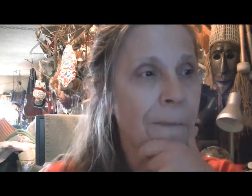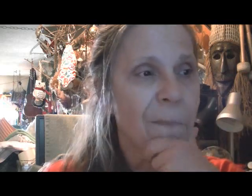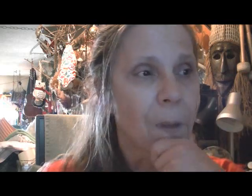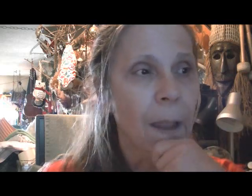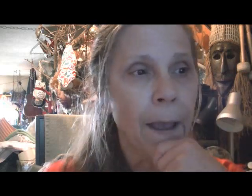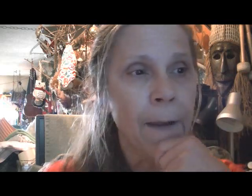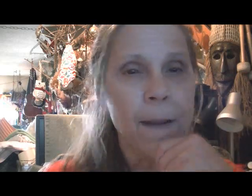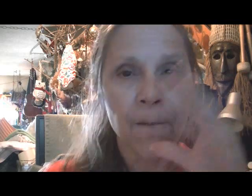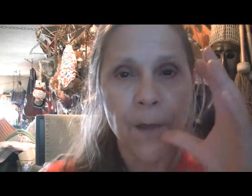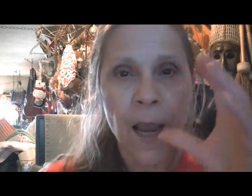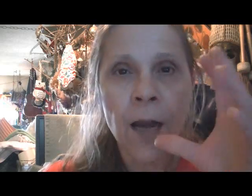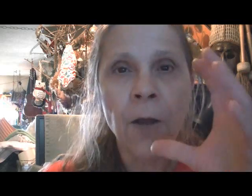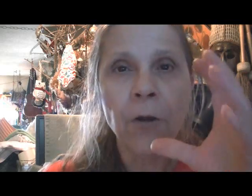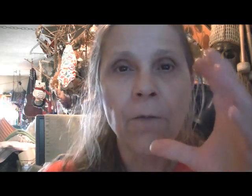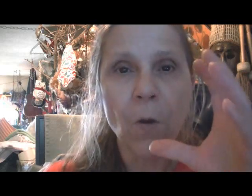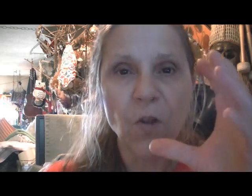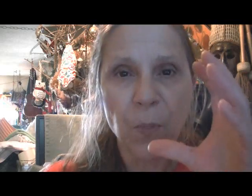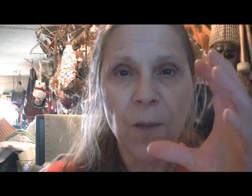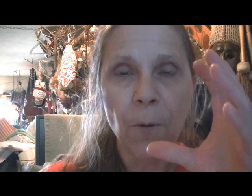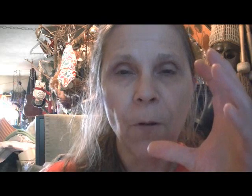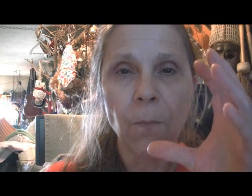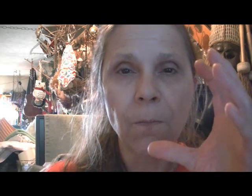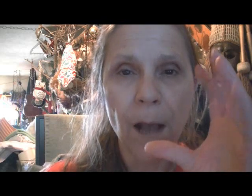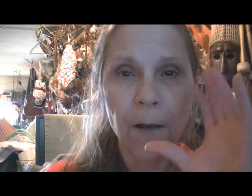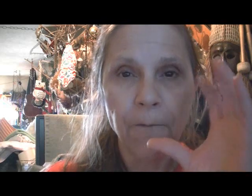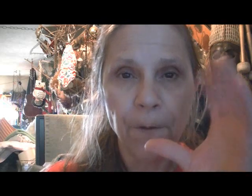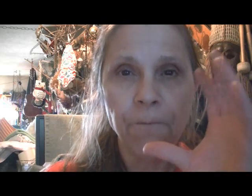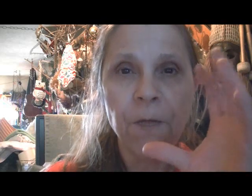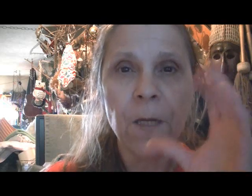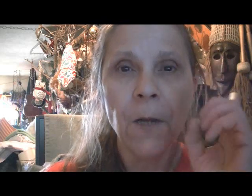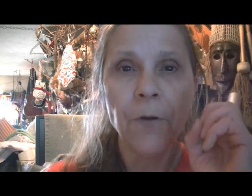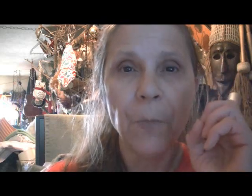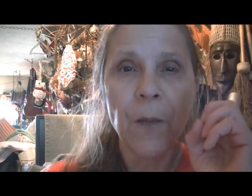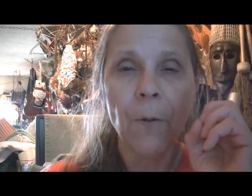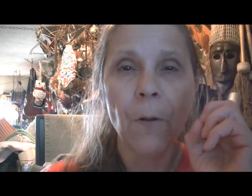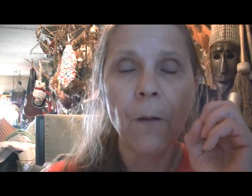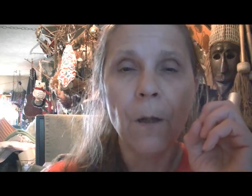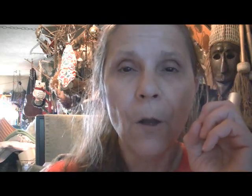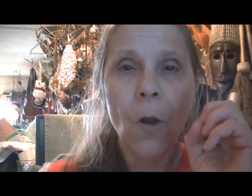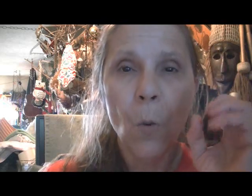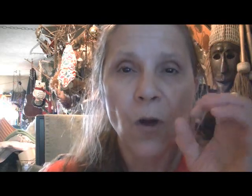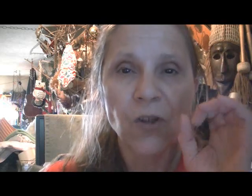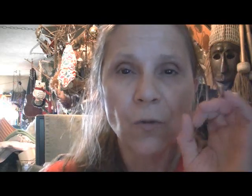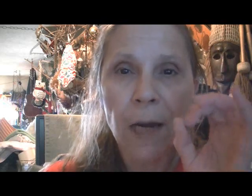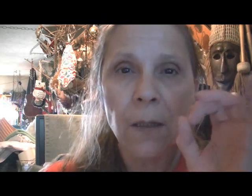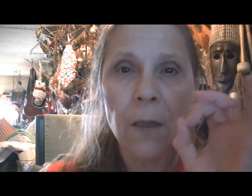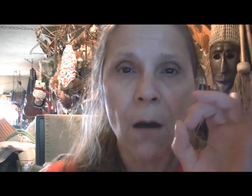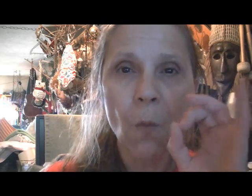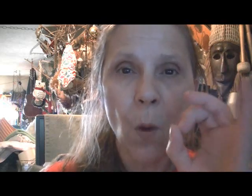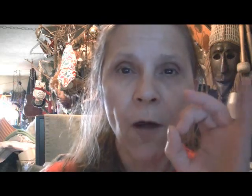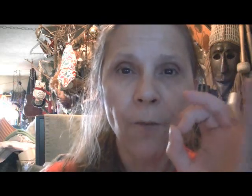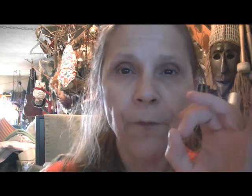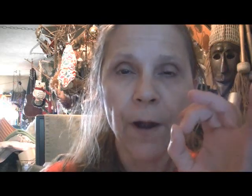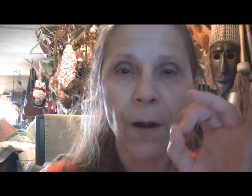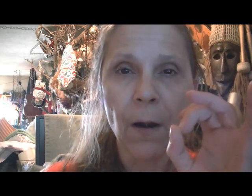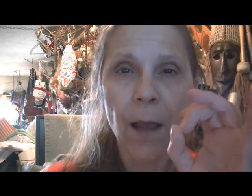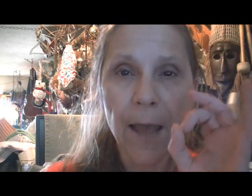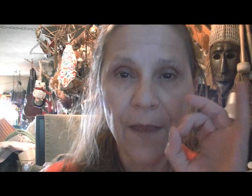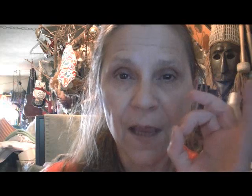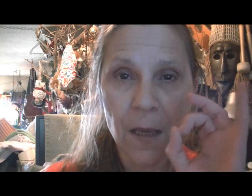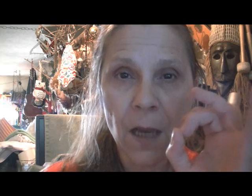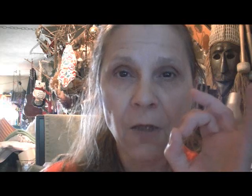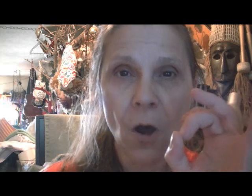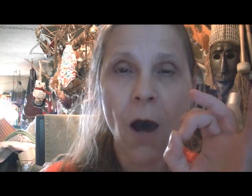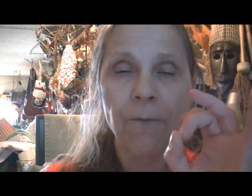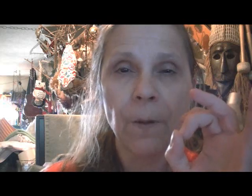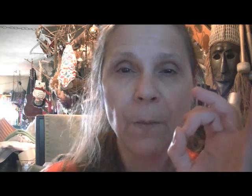2017. Right? And if 800 of those people out of 1,500 people were directly on welfare and